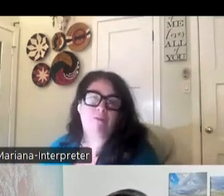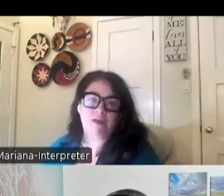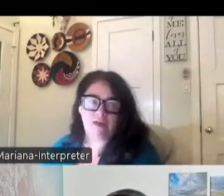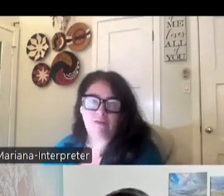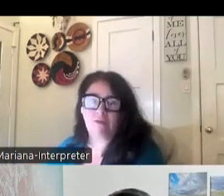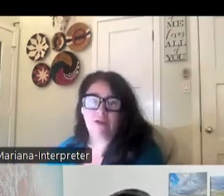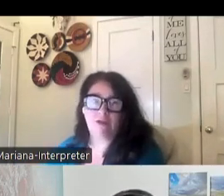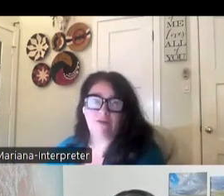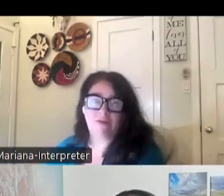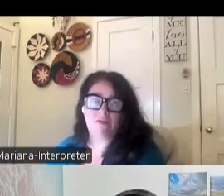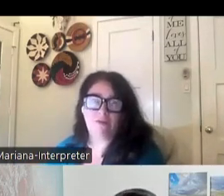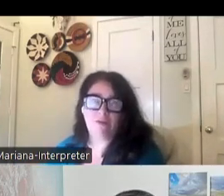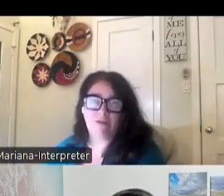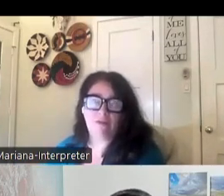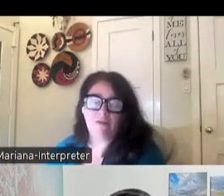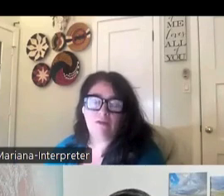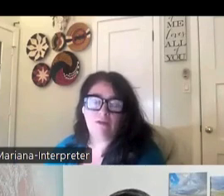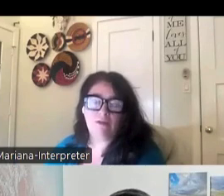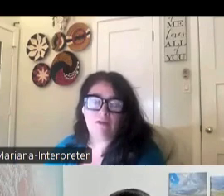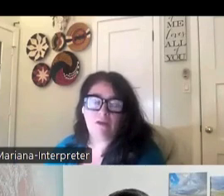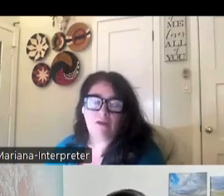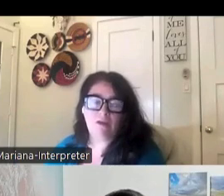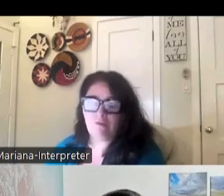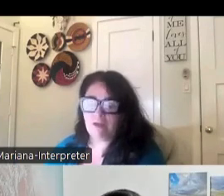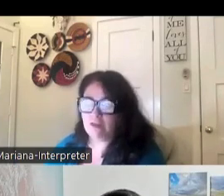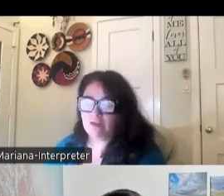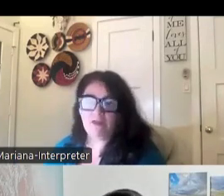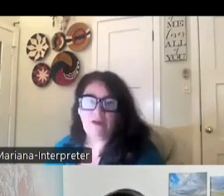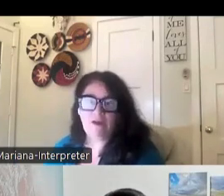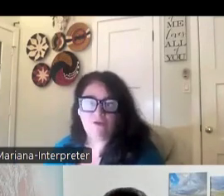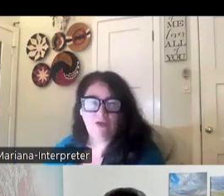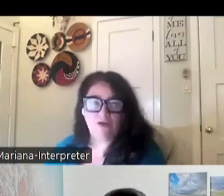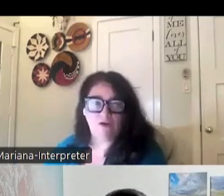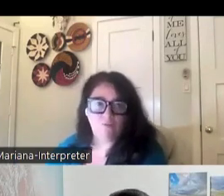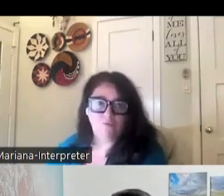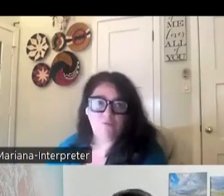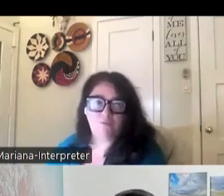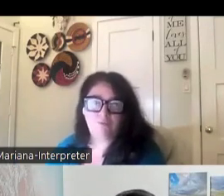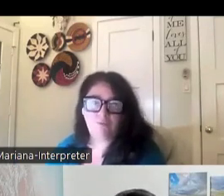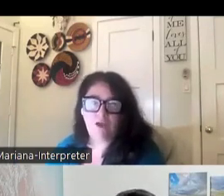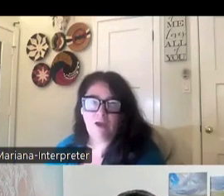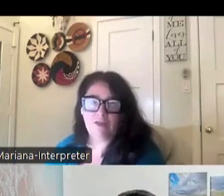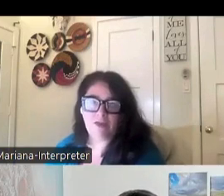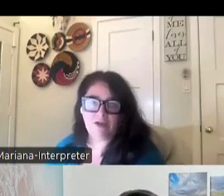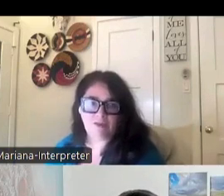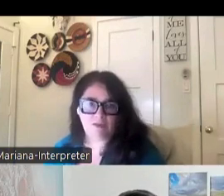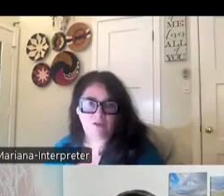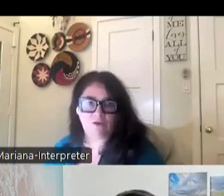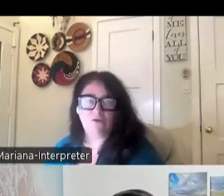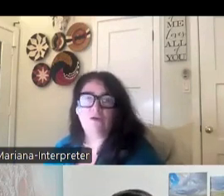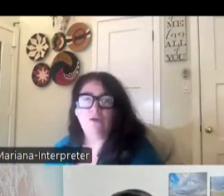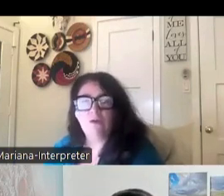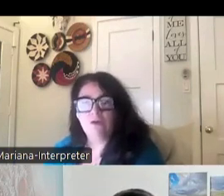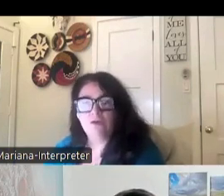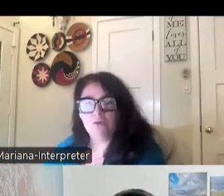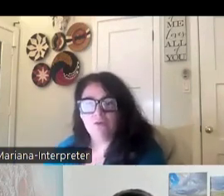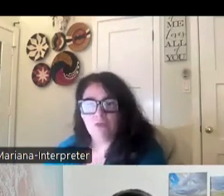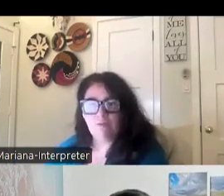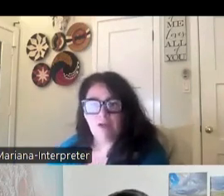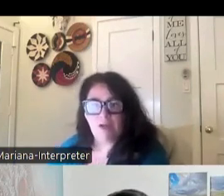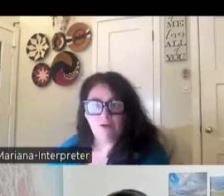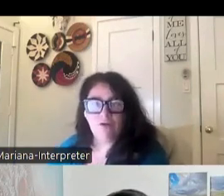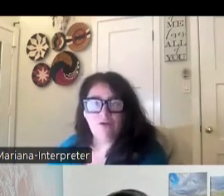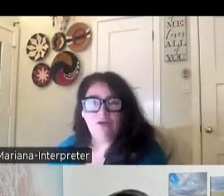the breeze that blows from the ocean to land areas in summer. One of the main reasons why those onshore winds blow